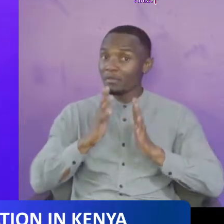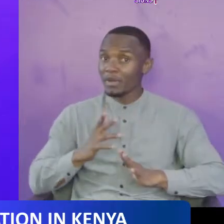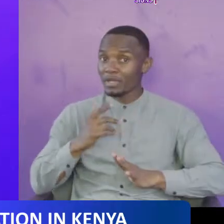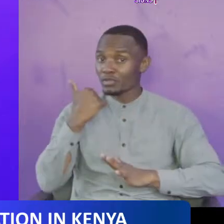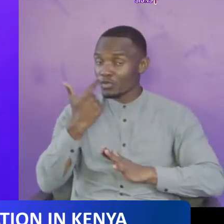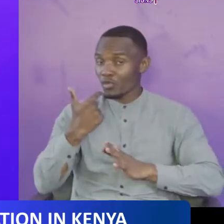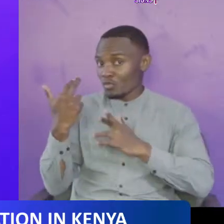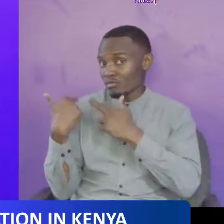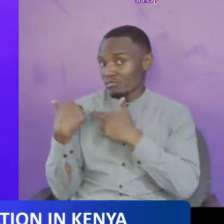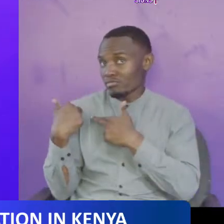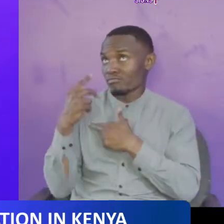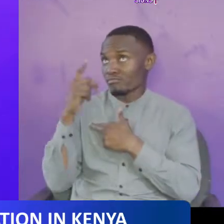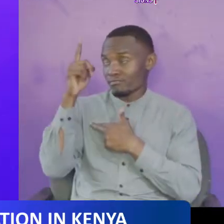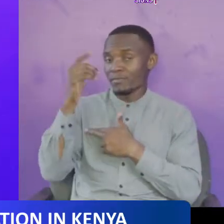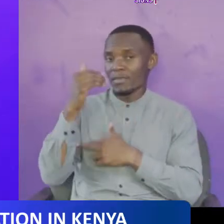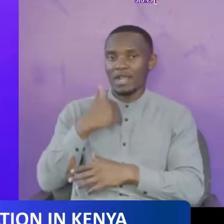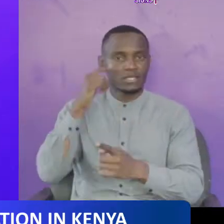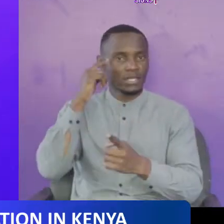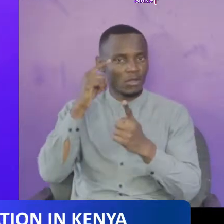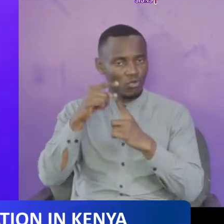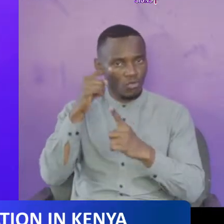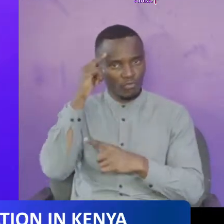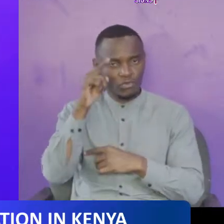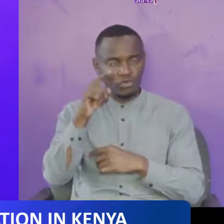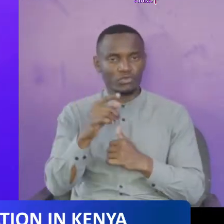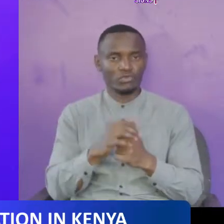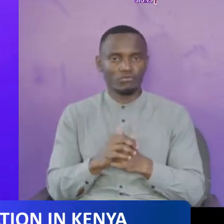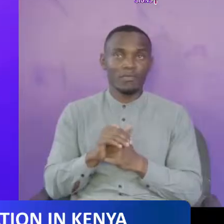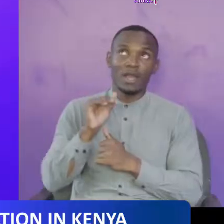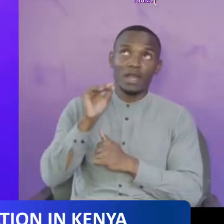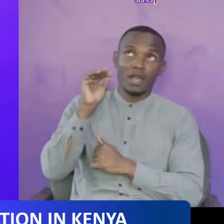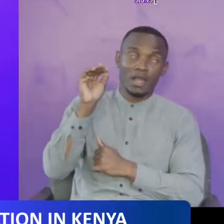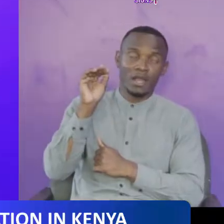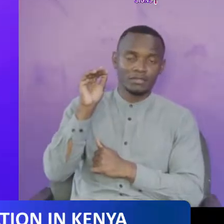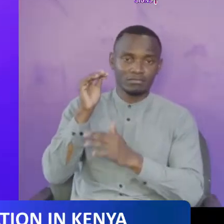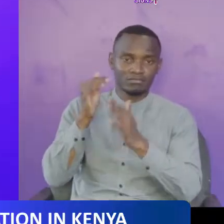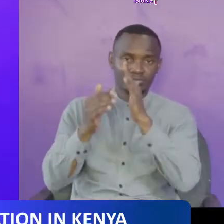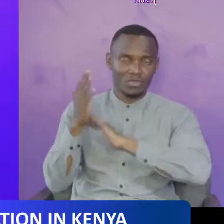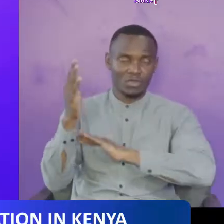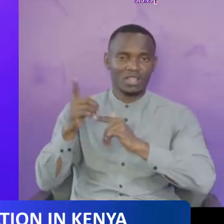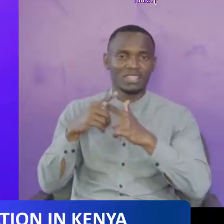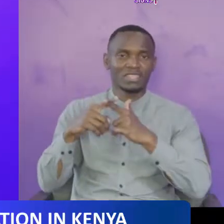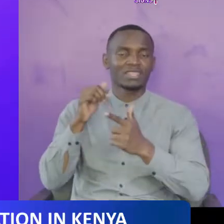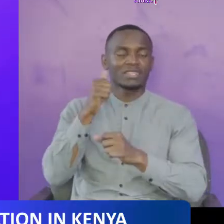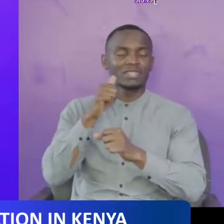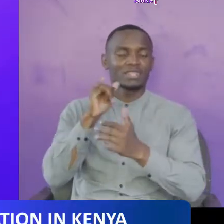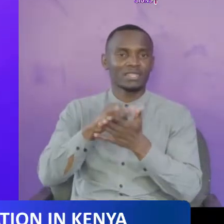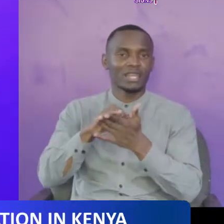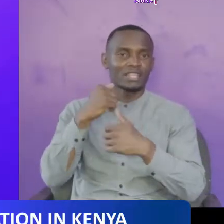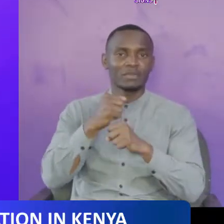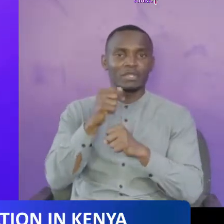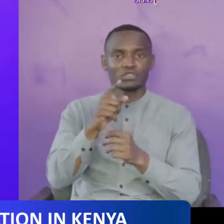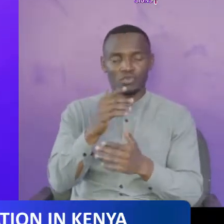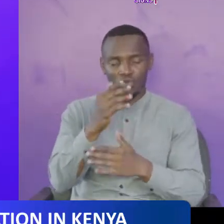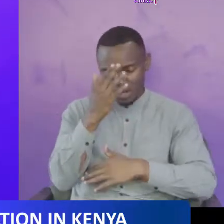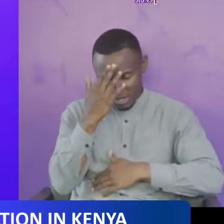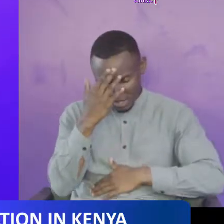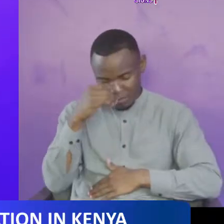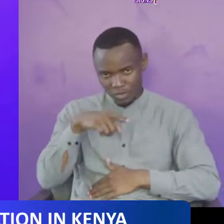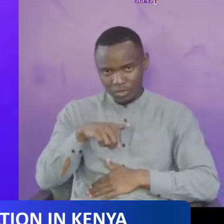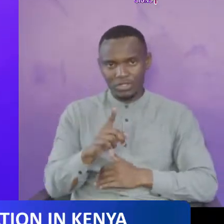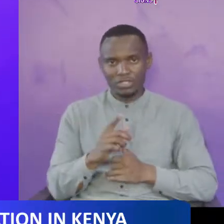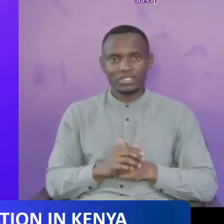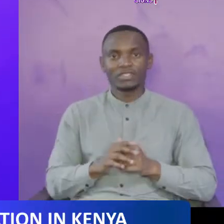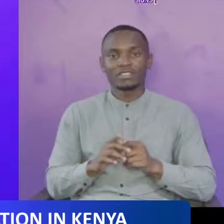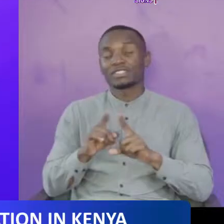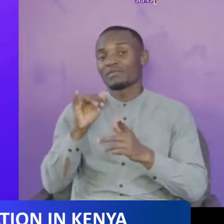a purpose for which he put you on earth. Seek him. Seek him, and that takes you to humble yourself, which is another thing this generation does not like,